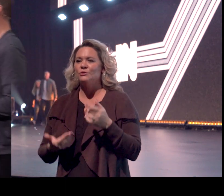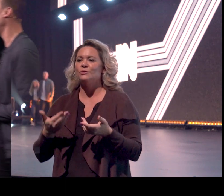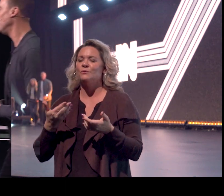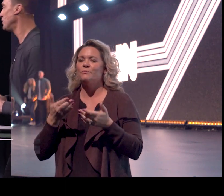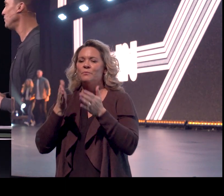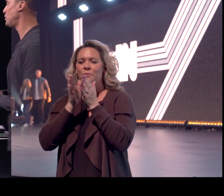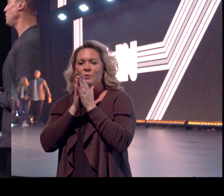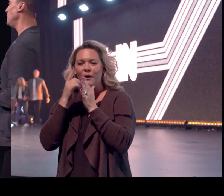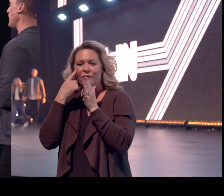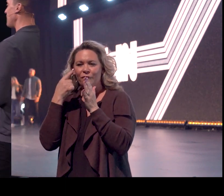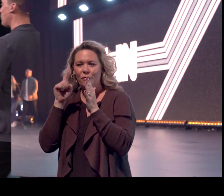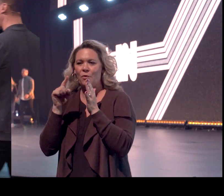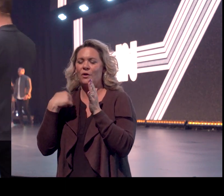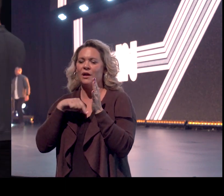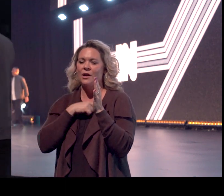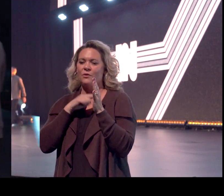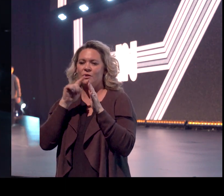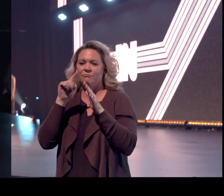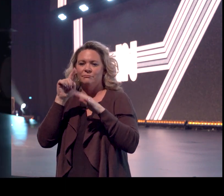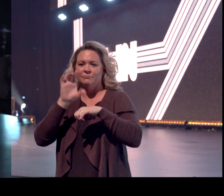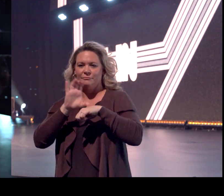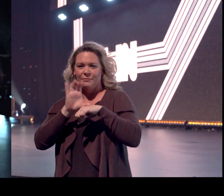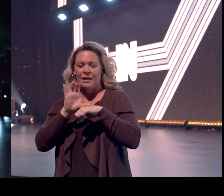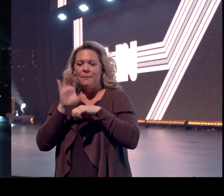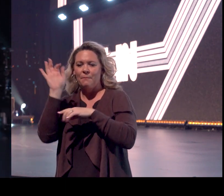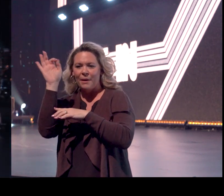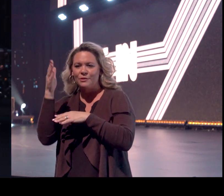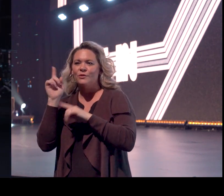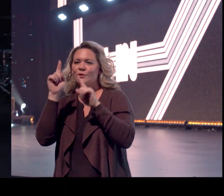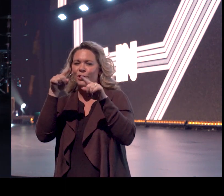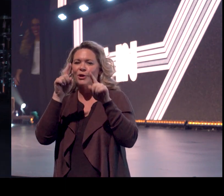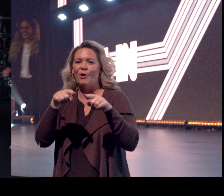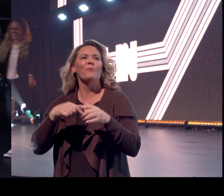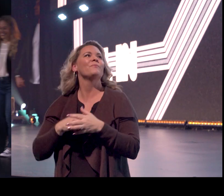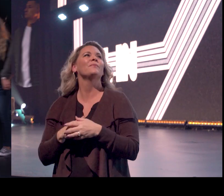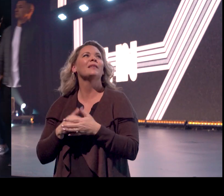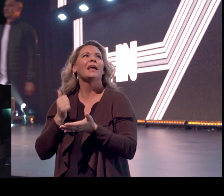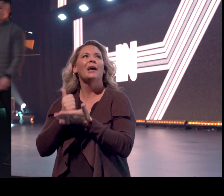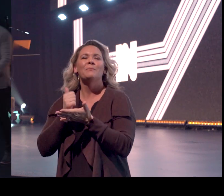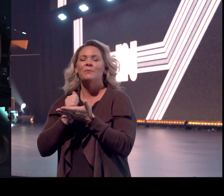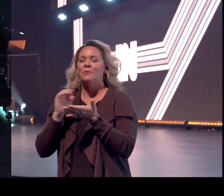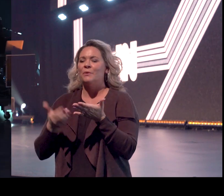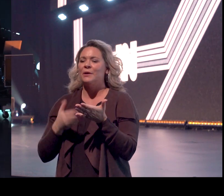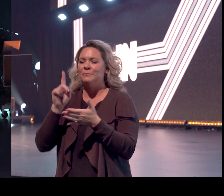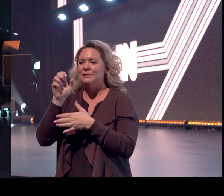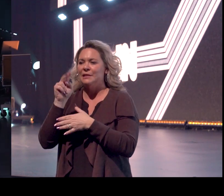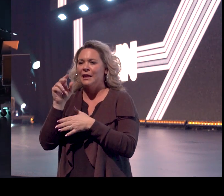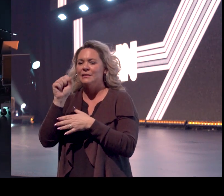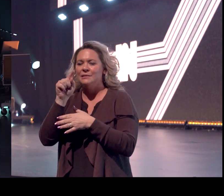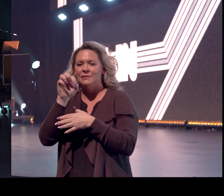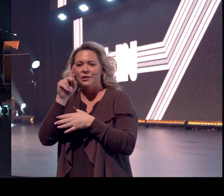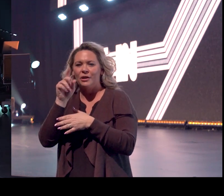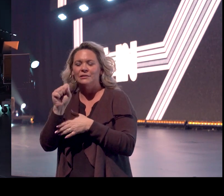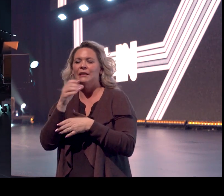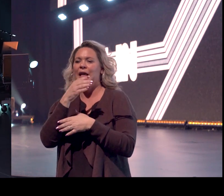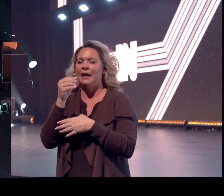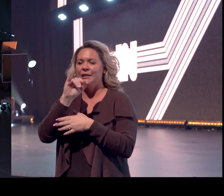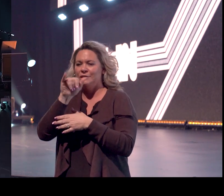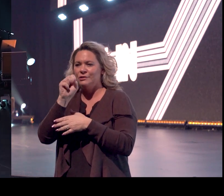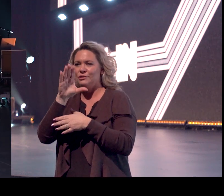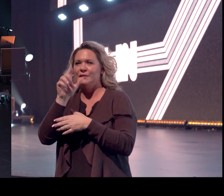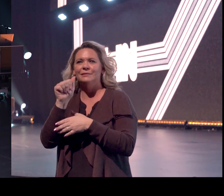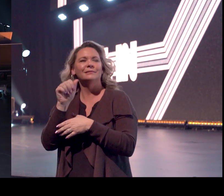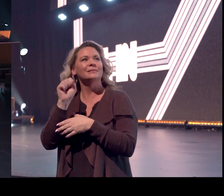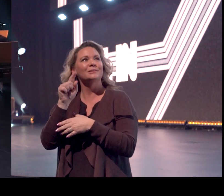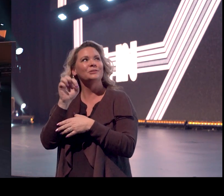I also want to introduce you and pray for our campus pastor who's going to go down there. So would you help me welcome Dan Starks, his wife